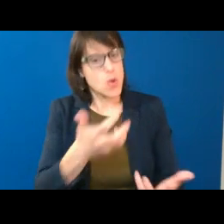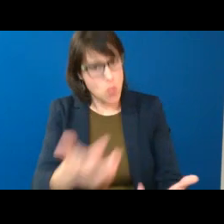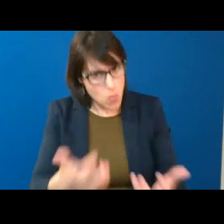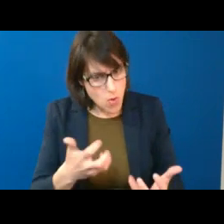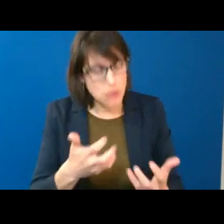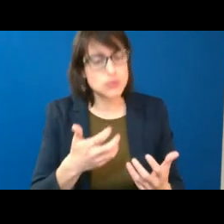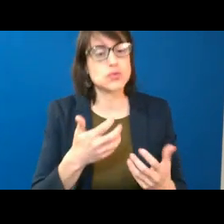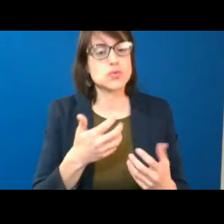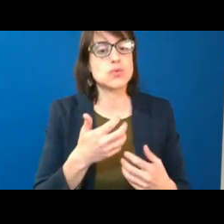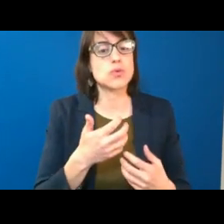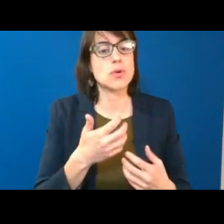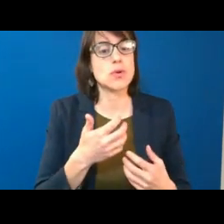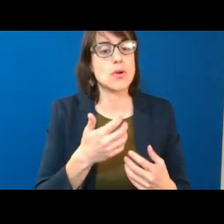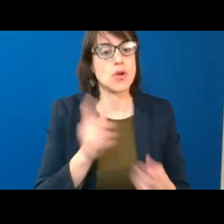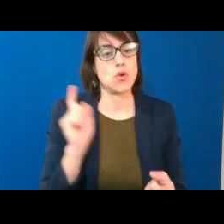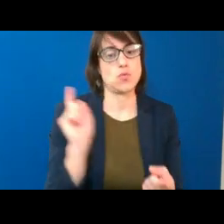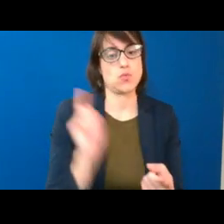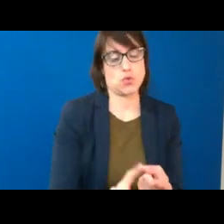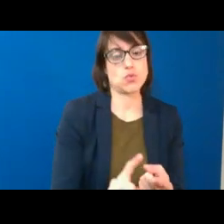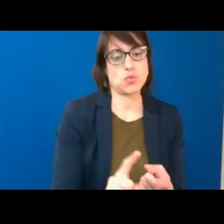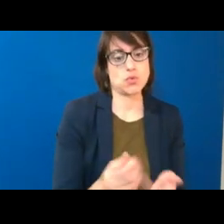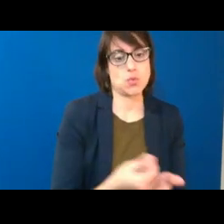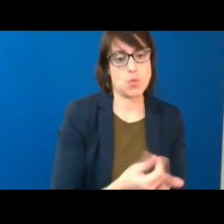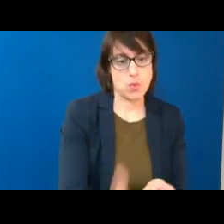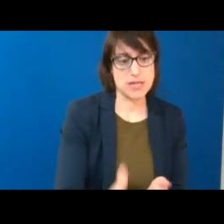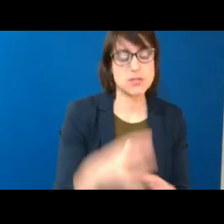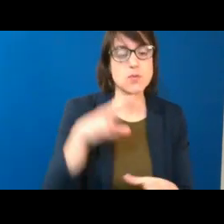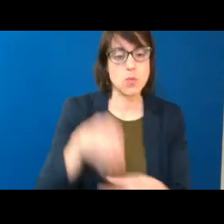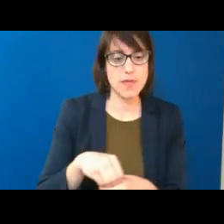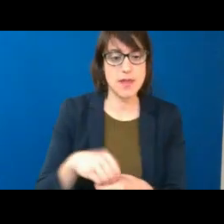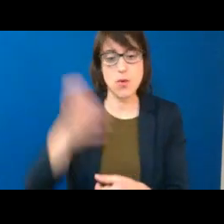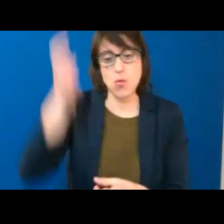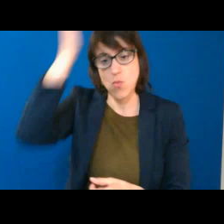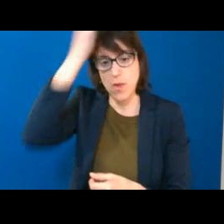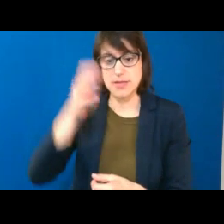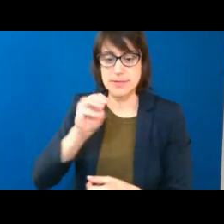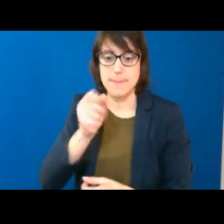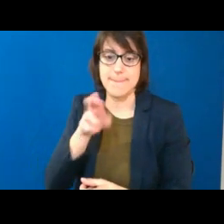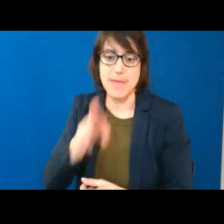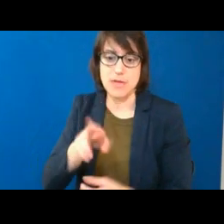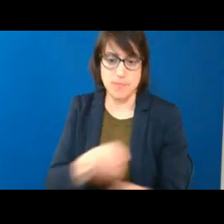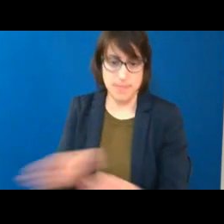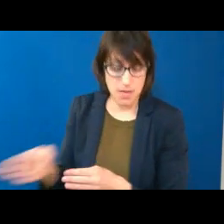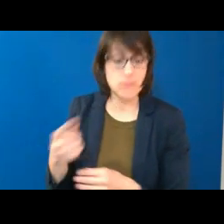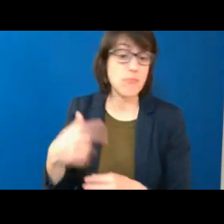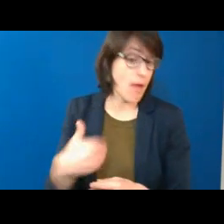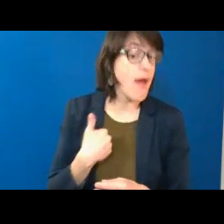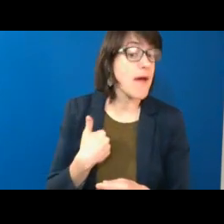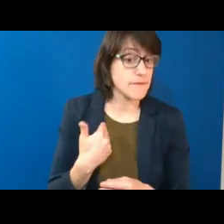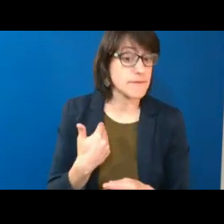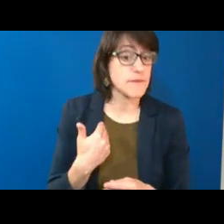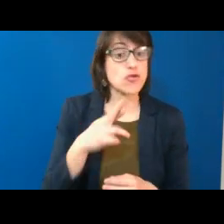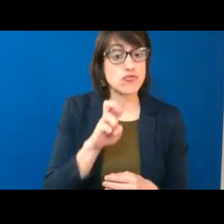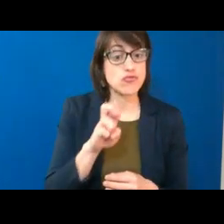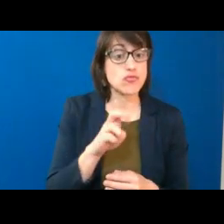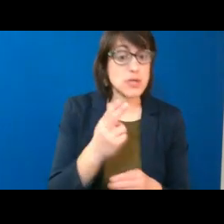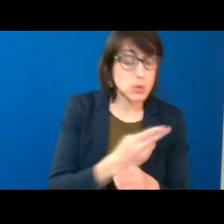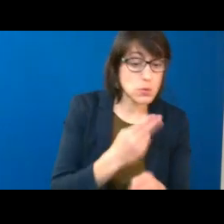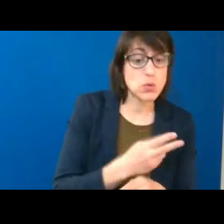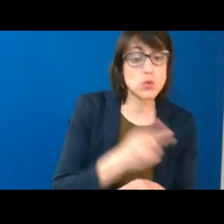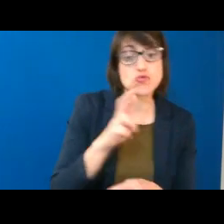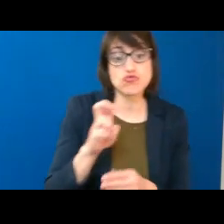master plan. There are reuse and refill available options, and there have been partnerships already with local